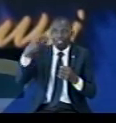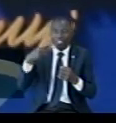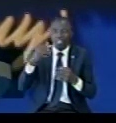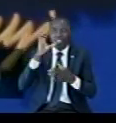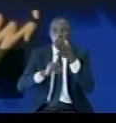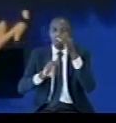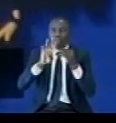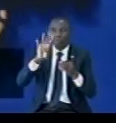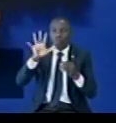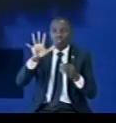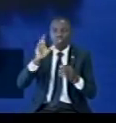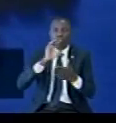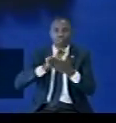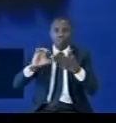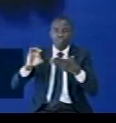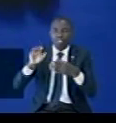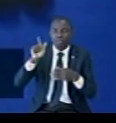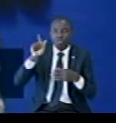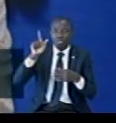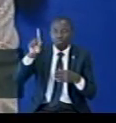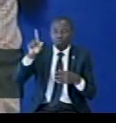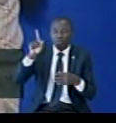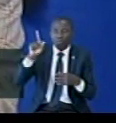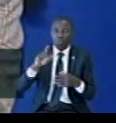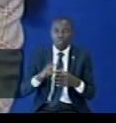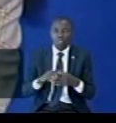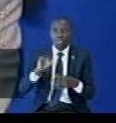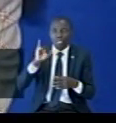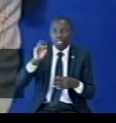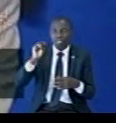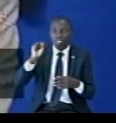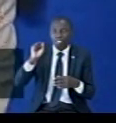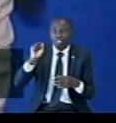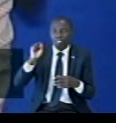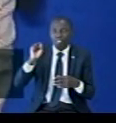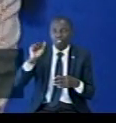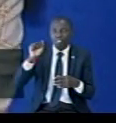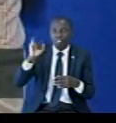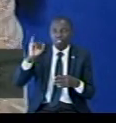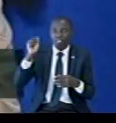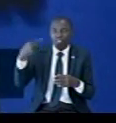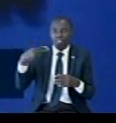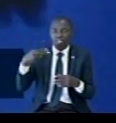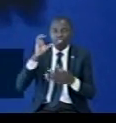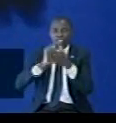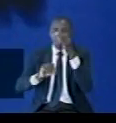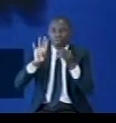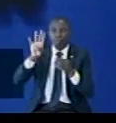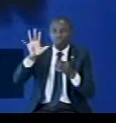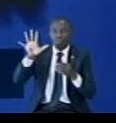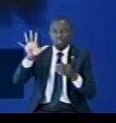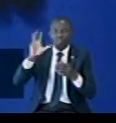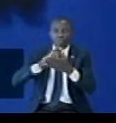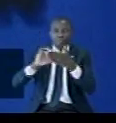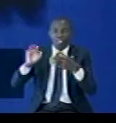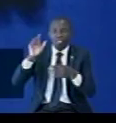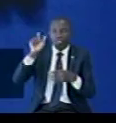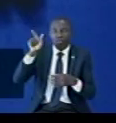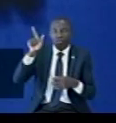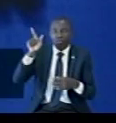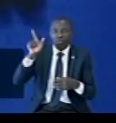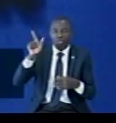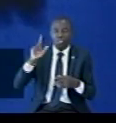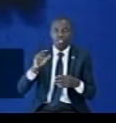from verse 21. Isaiah chapter 45, verse 21. Tell